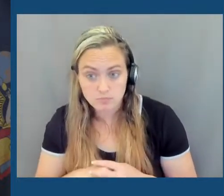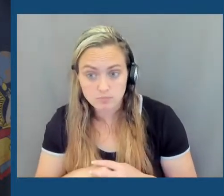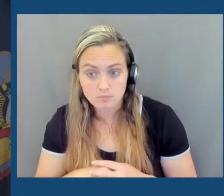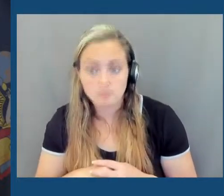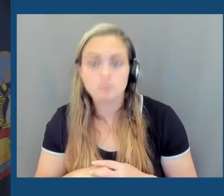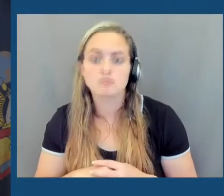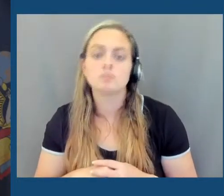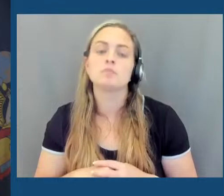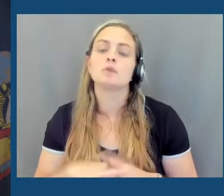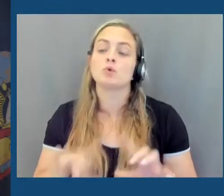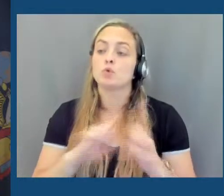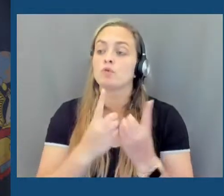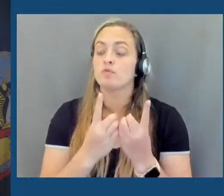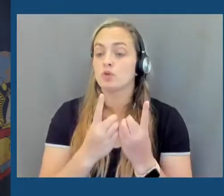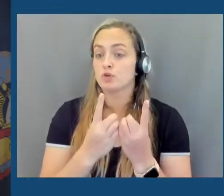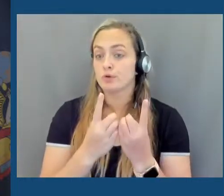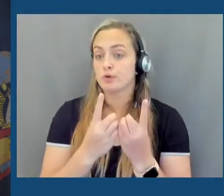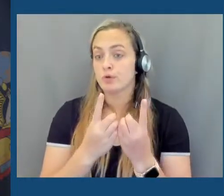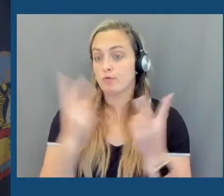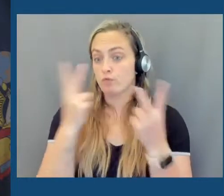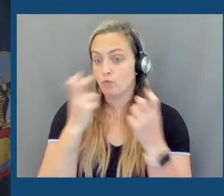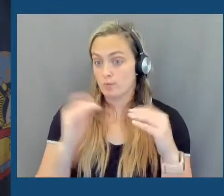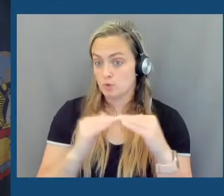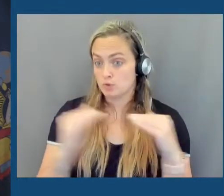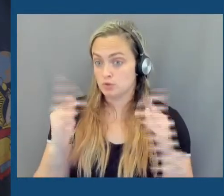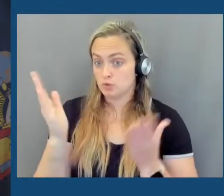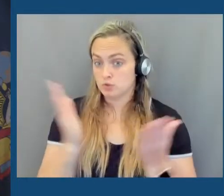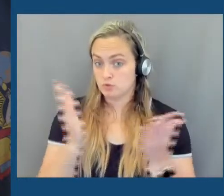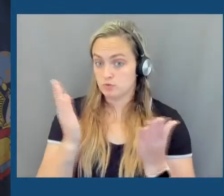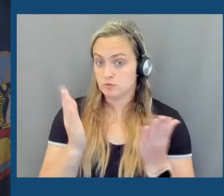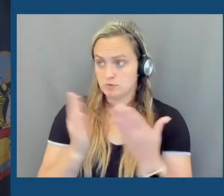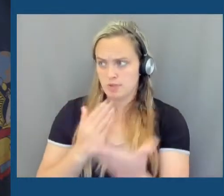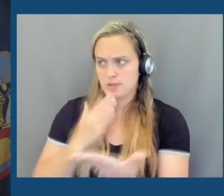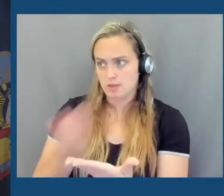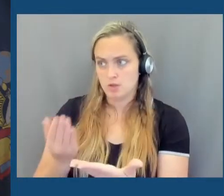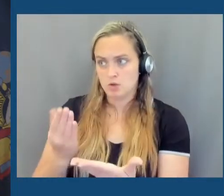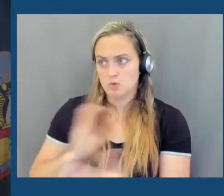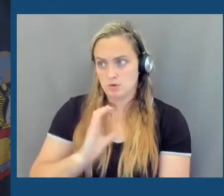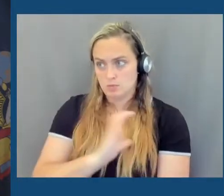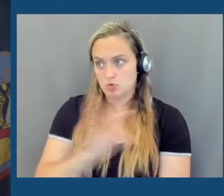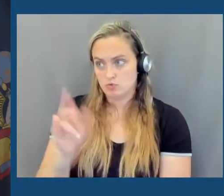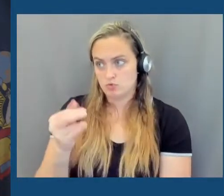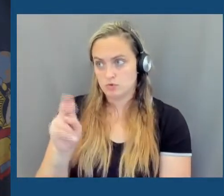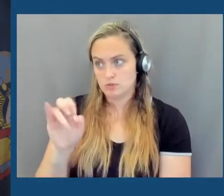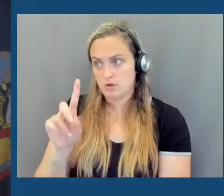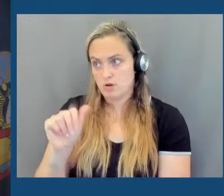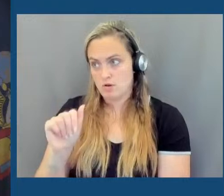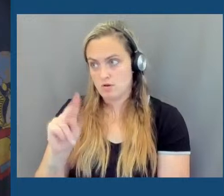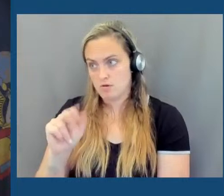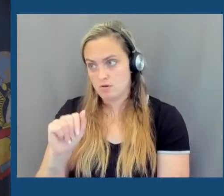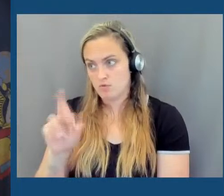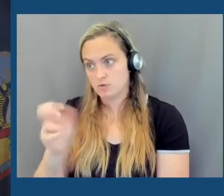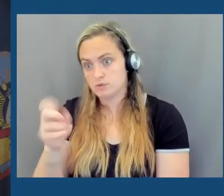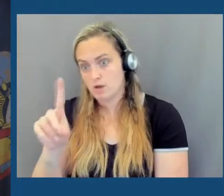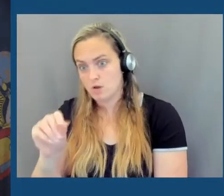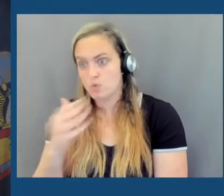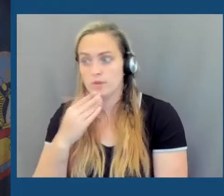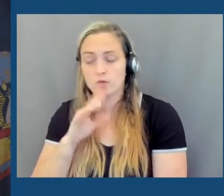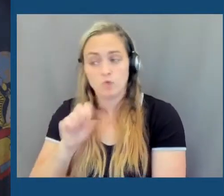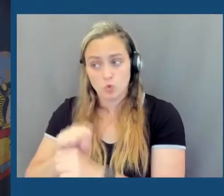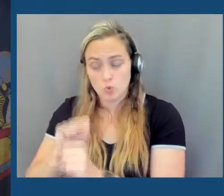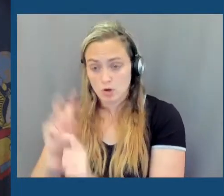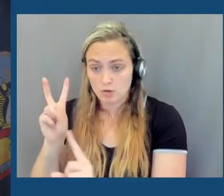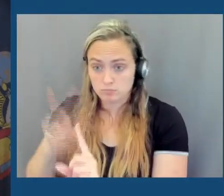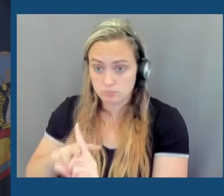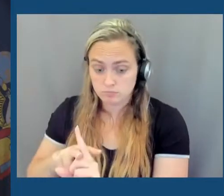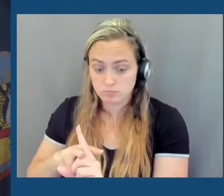the Division of Criminal Justice Services, and I thank Commissioner Rosanna Rosado for all her hard work on this and implementing this, we disperse